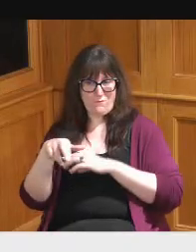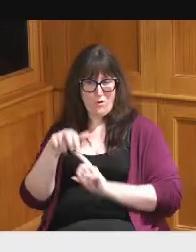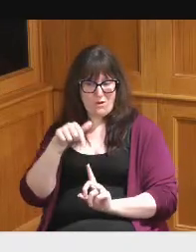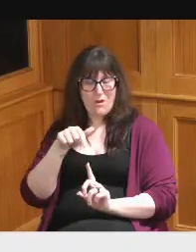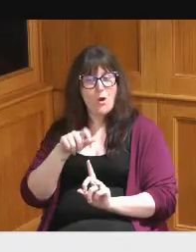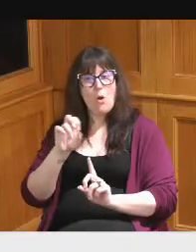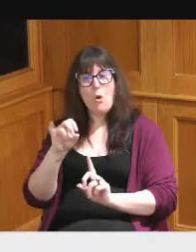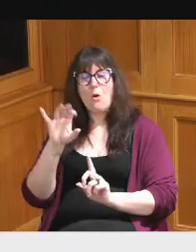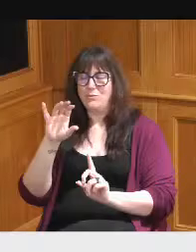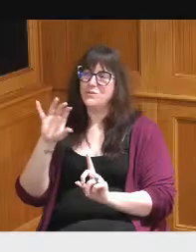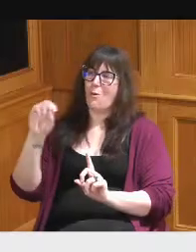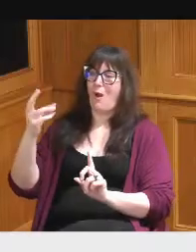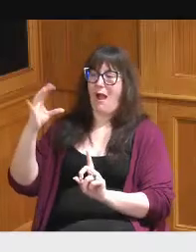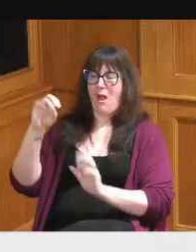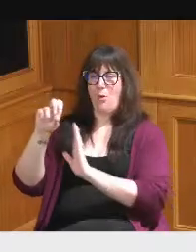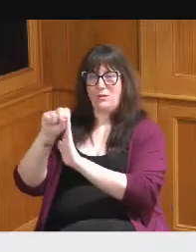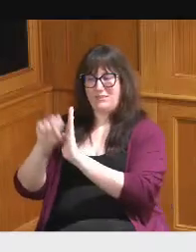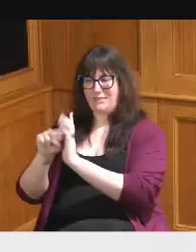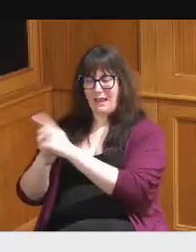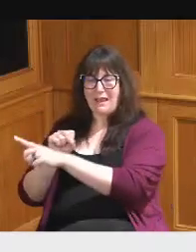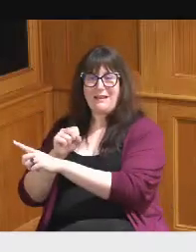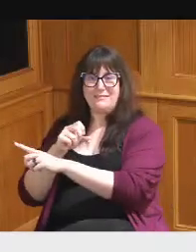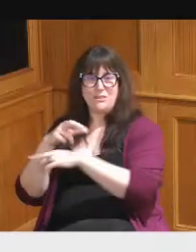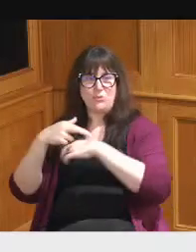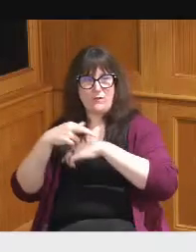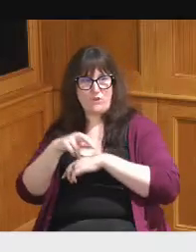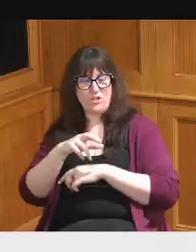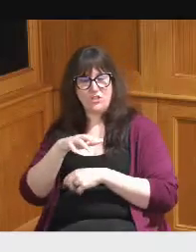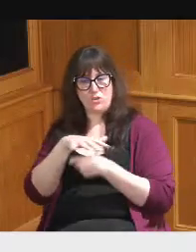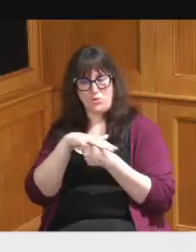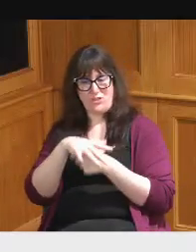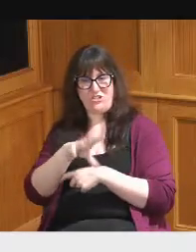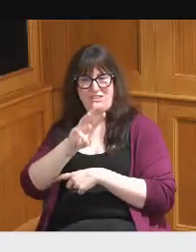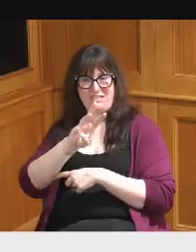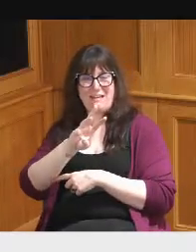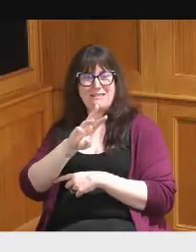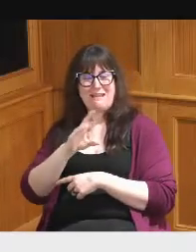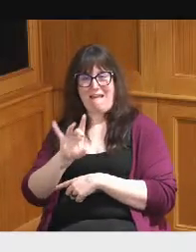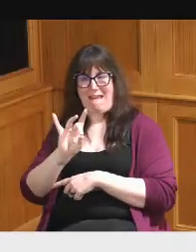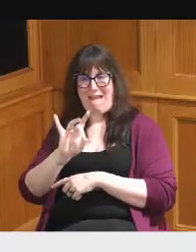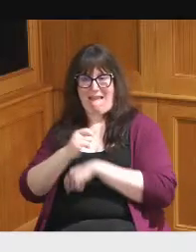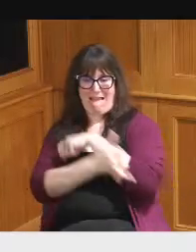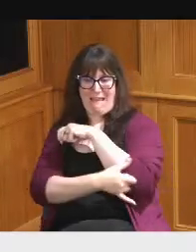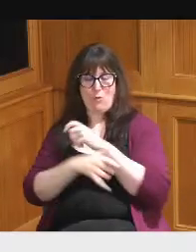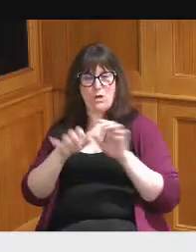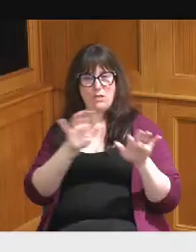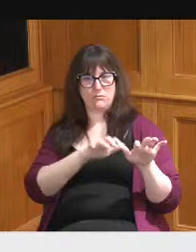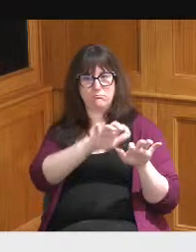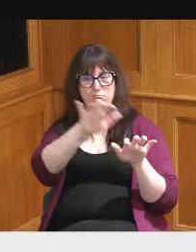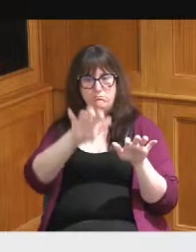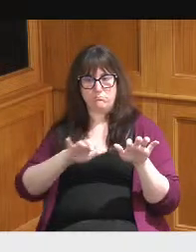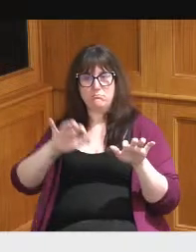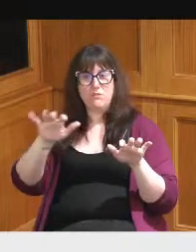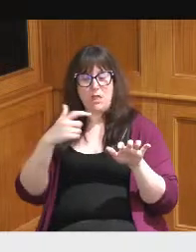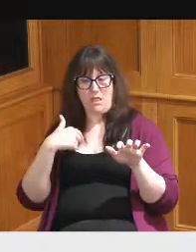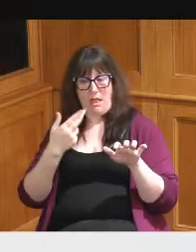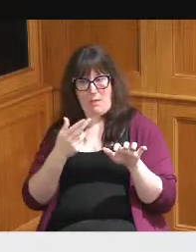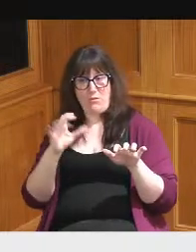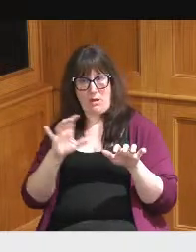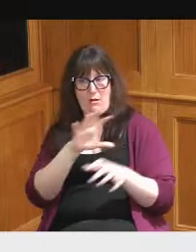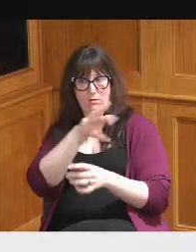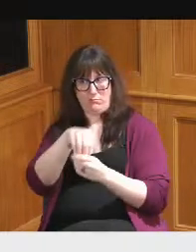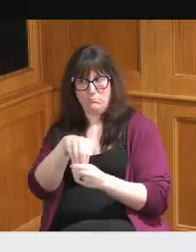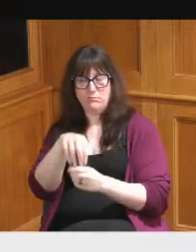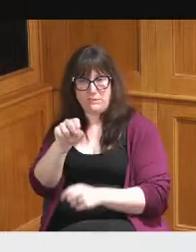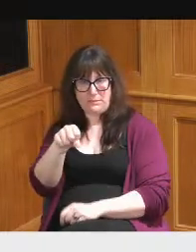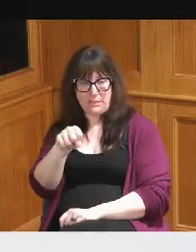Ohio refers to Region 6 as these 8 counties, of which Hamilton County is a part of. And